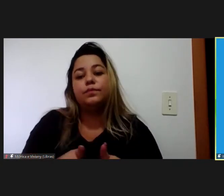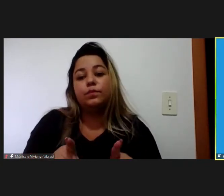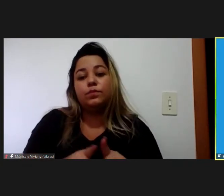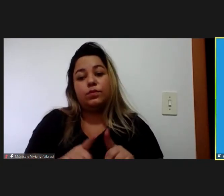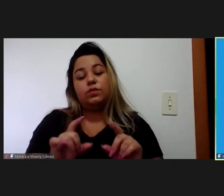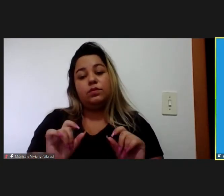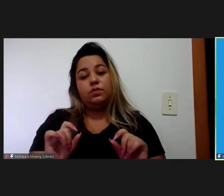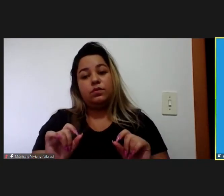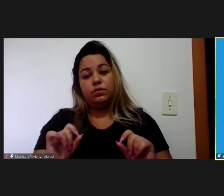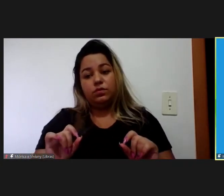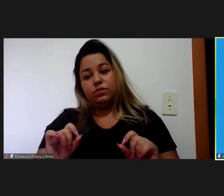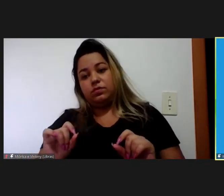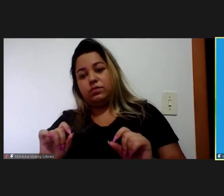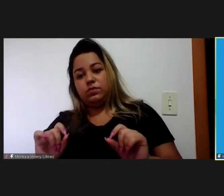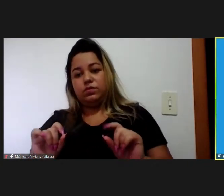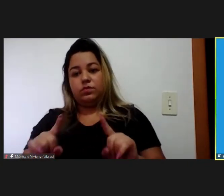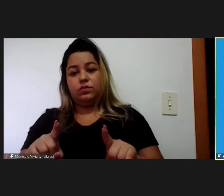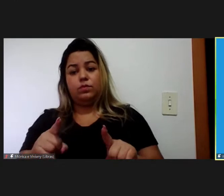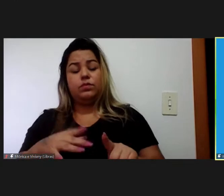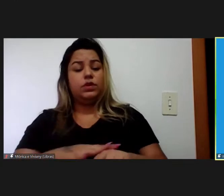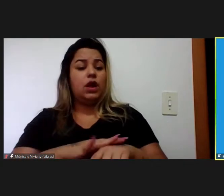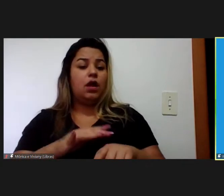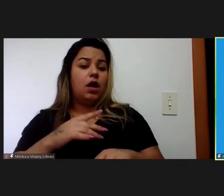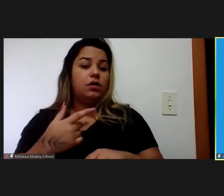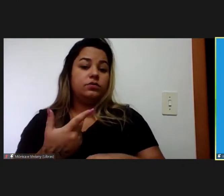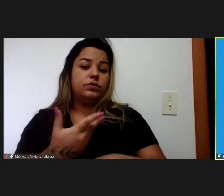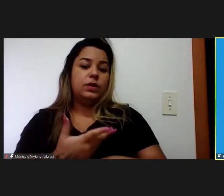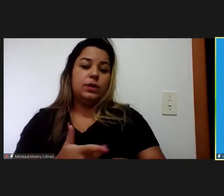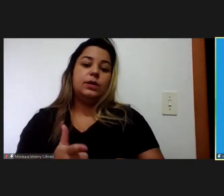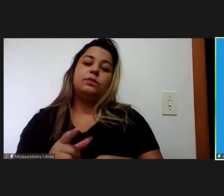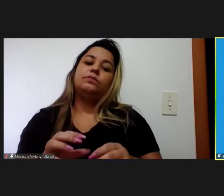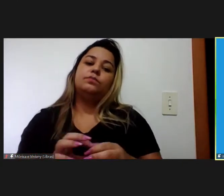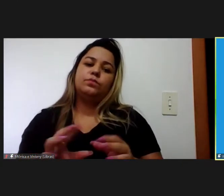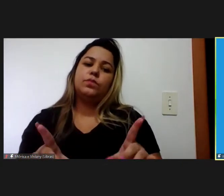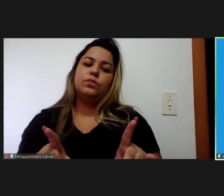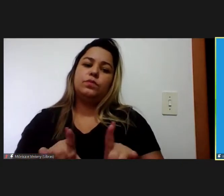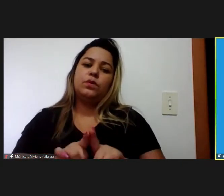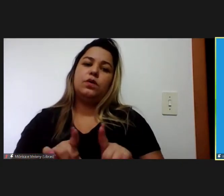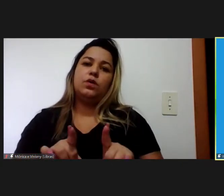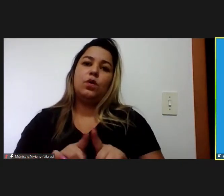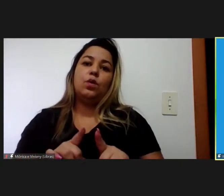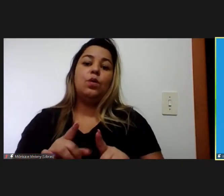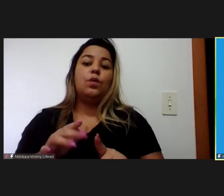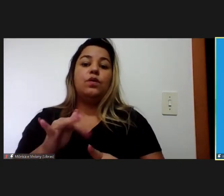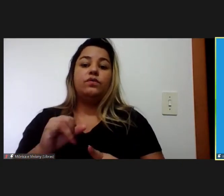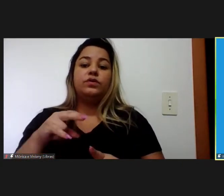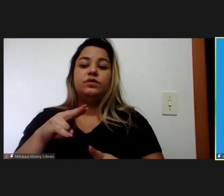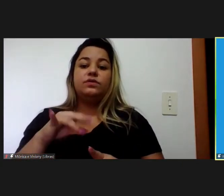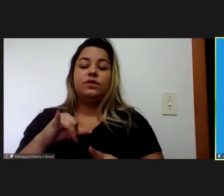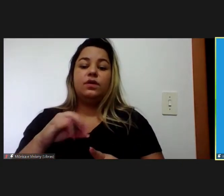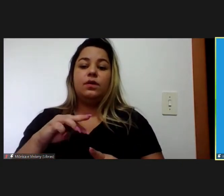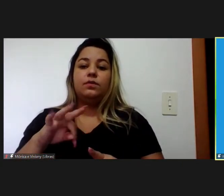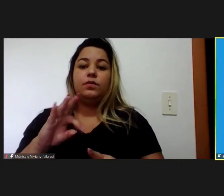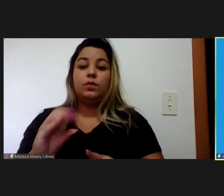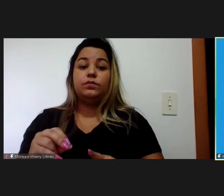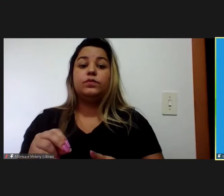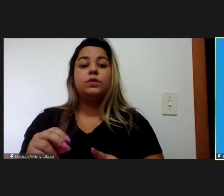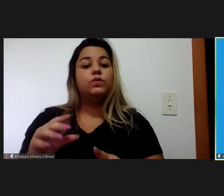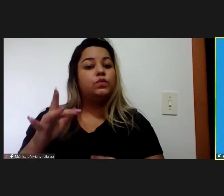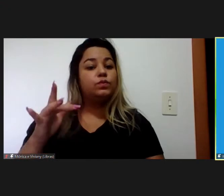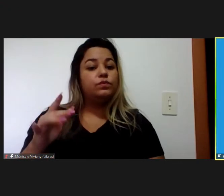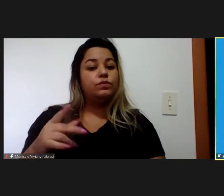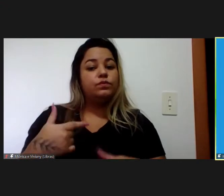these good actions and human resources, good leadership, financing,